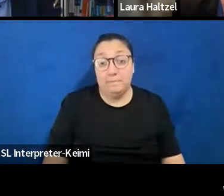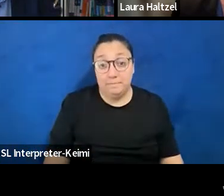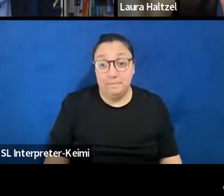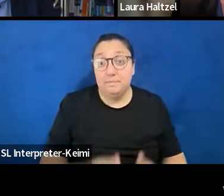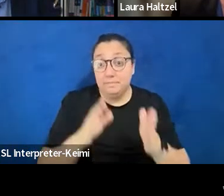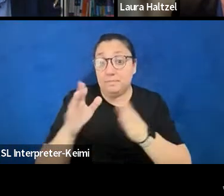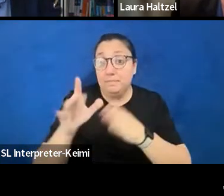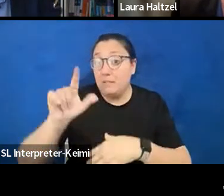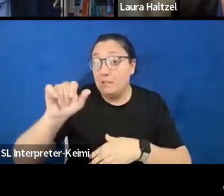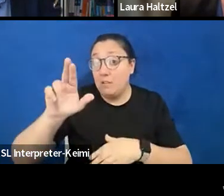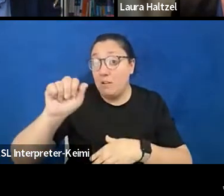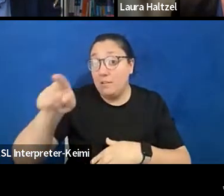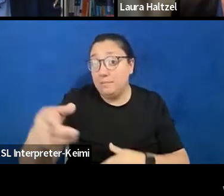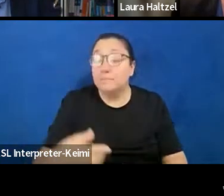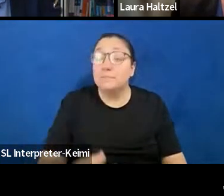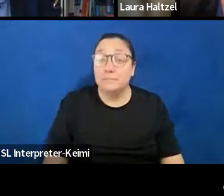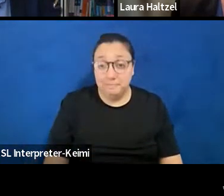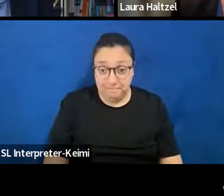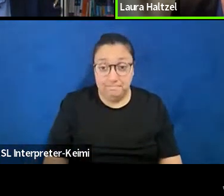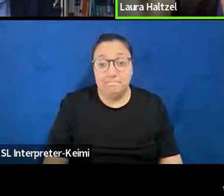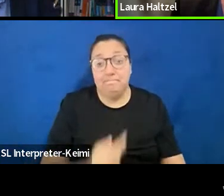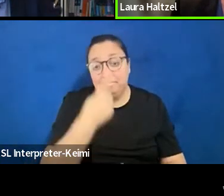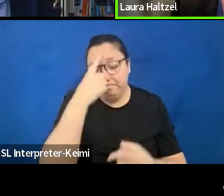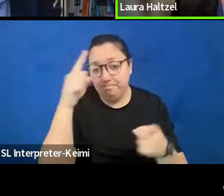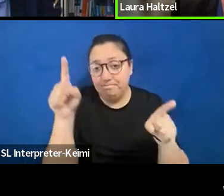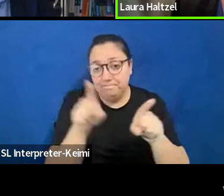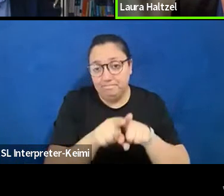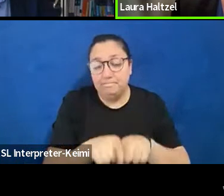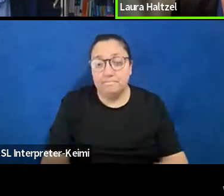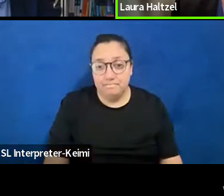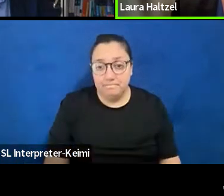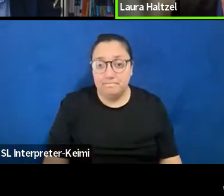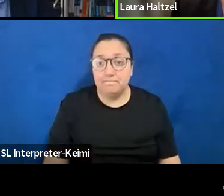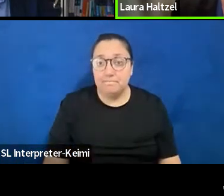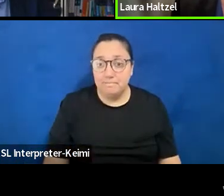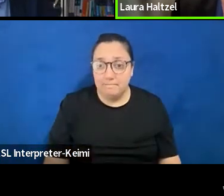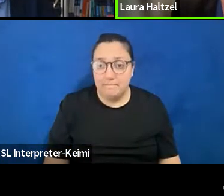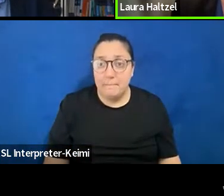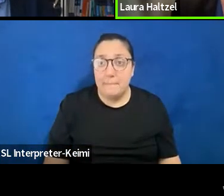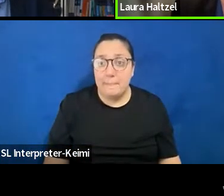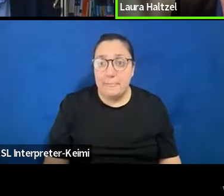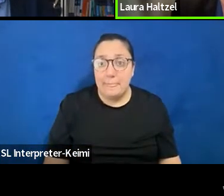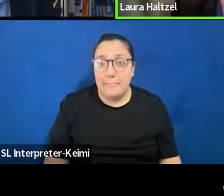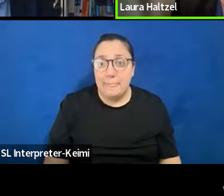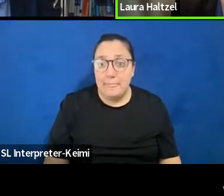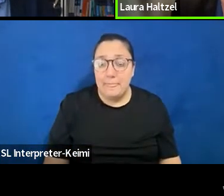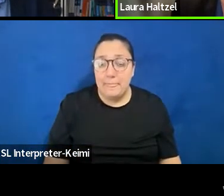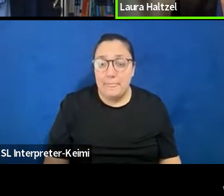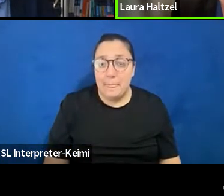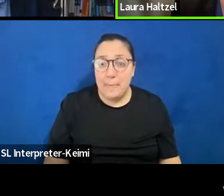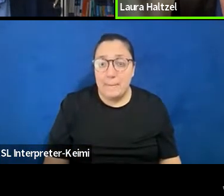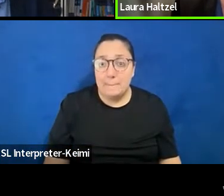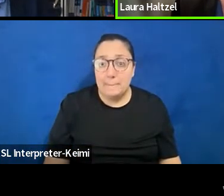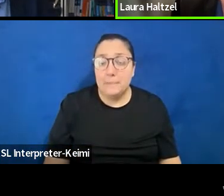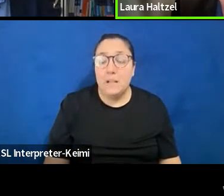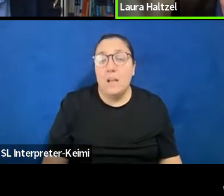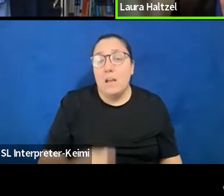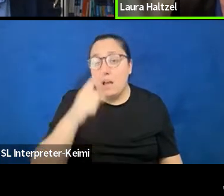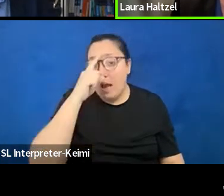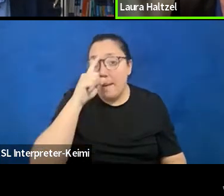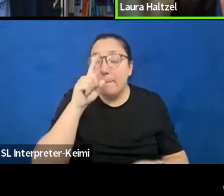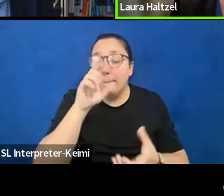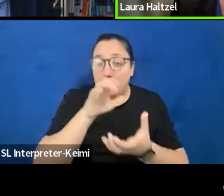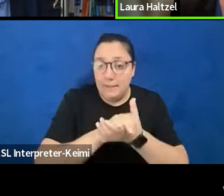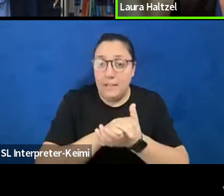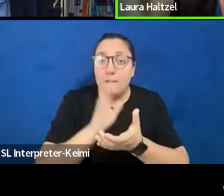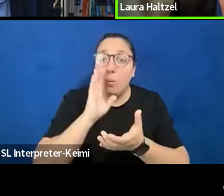Laura? Yeah, no, I agree. I think I believe that it can and will be fixed long before